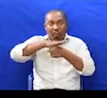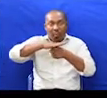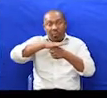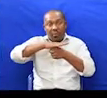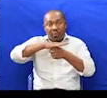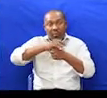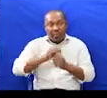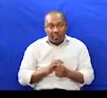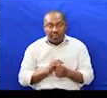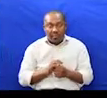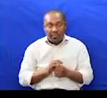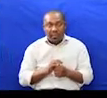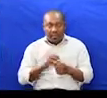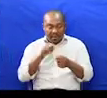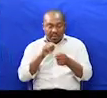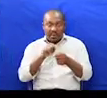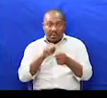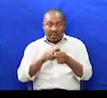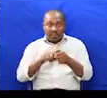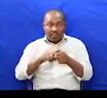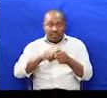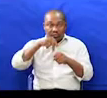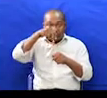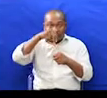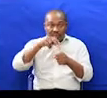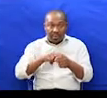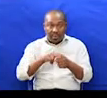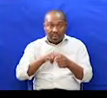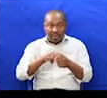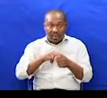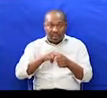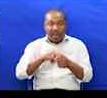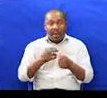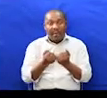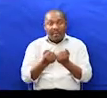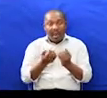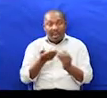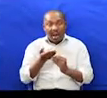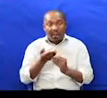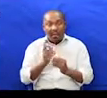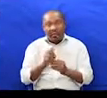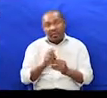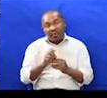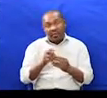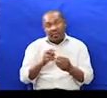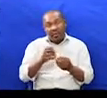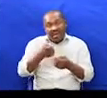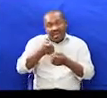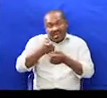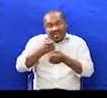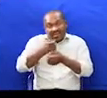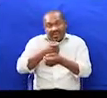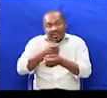This is made up of small particle of iron atom.